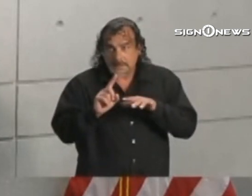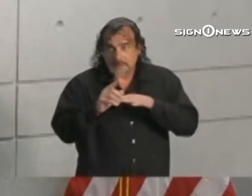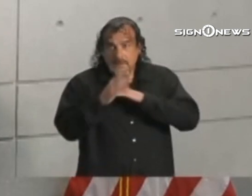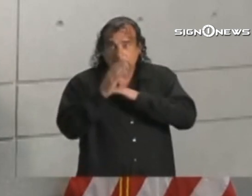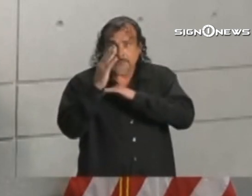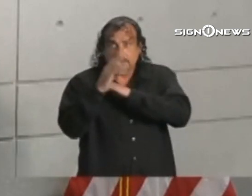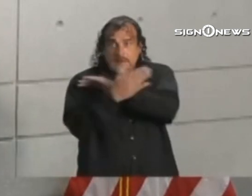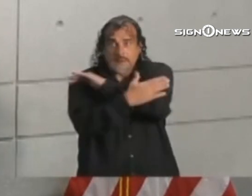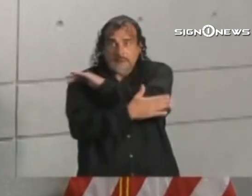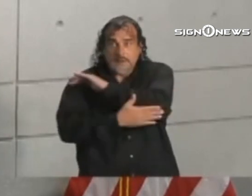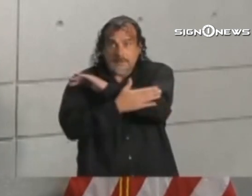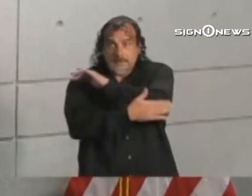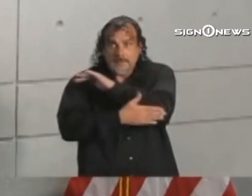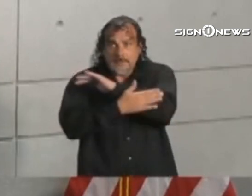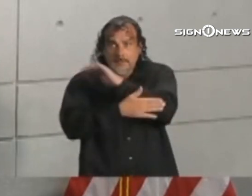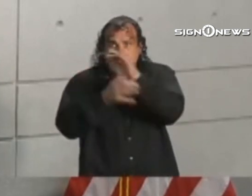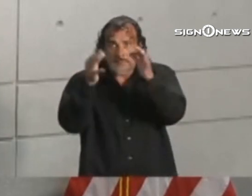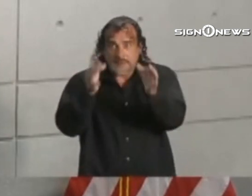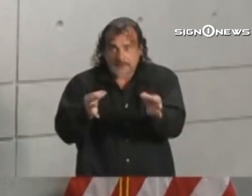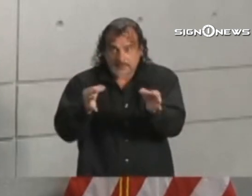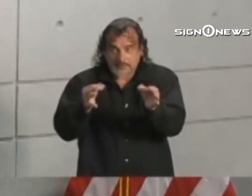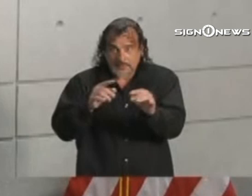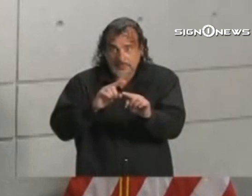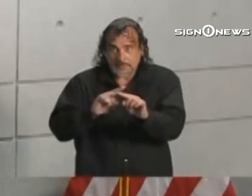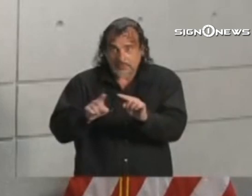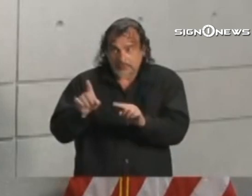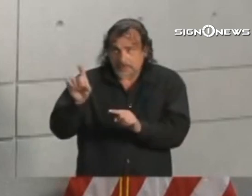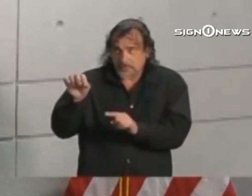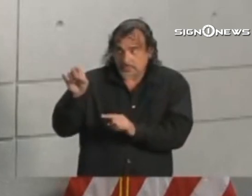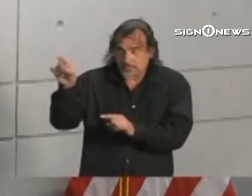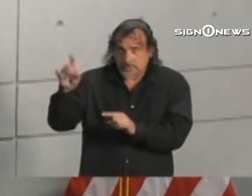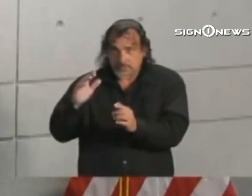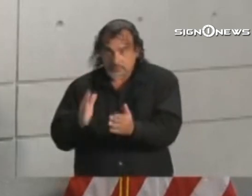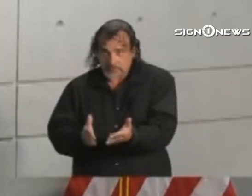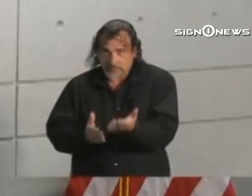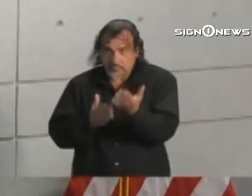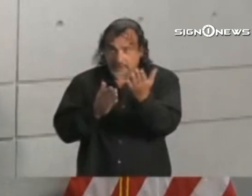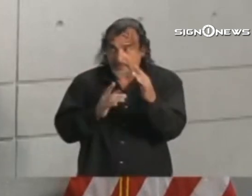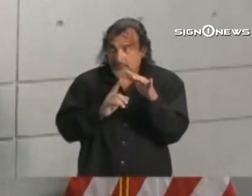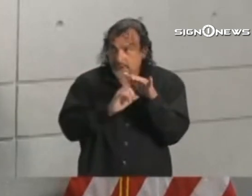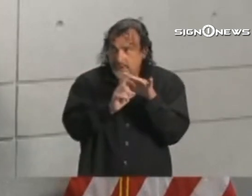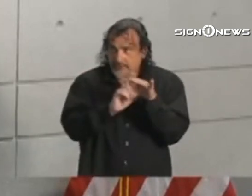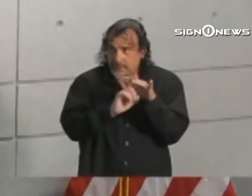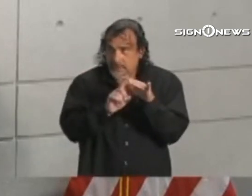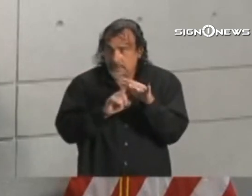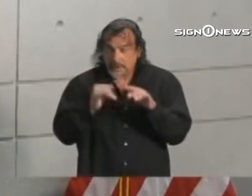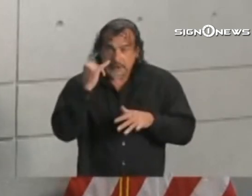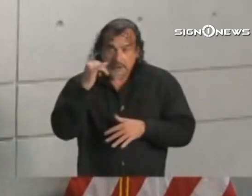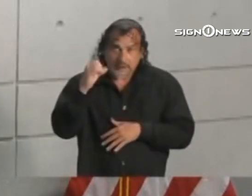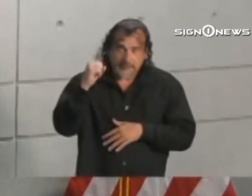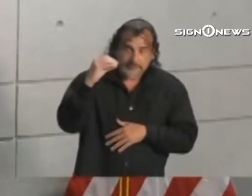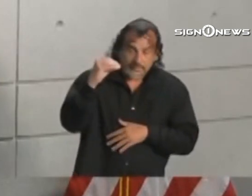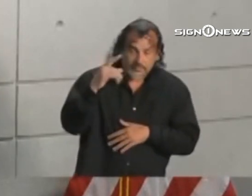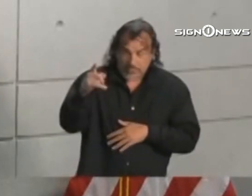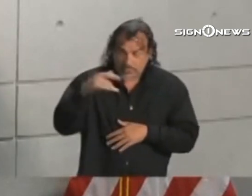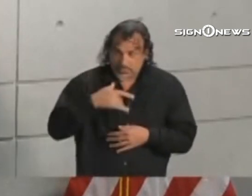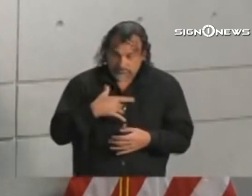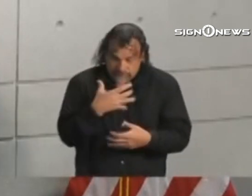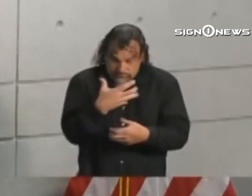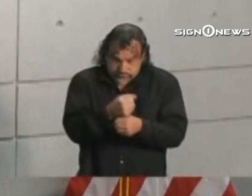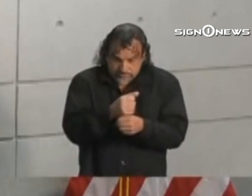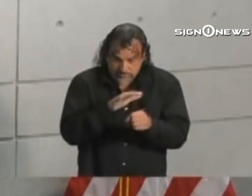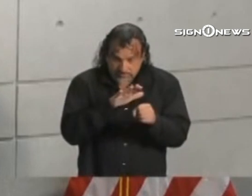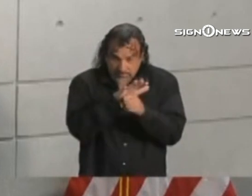county run. However, do you recommend evacuations? And if so, are you confident about